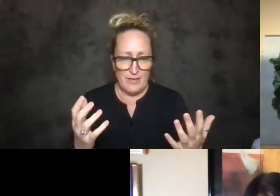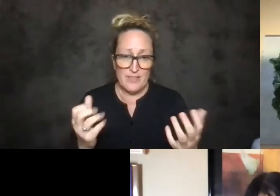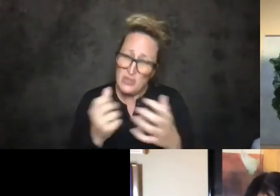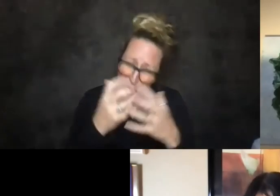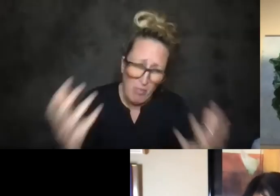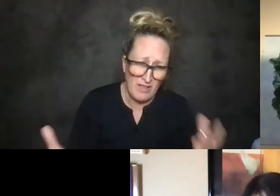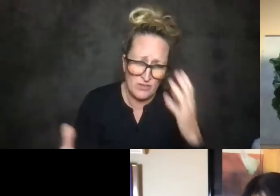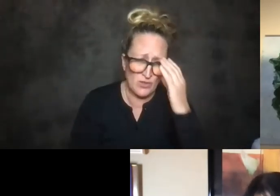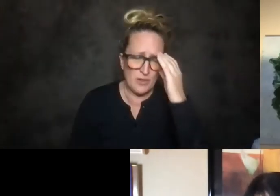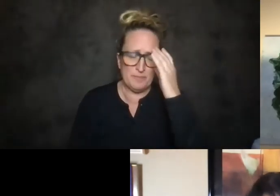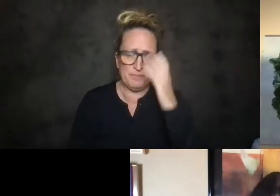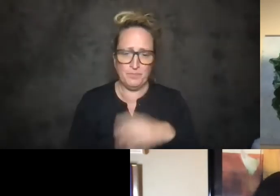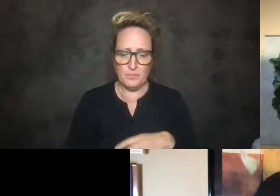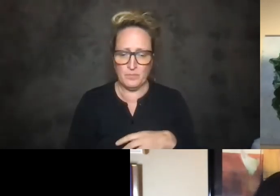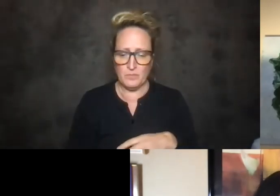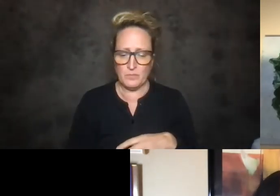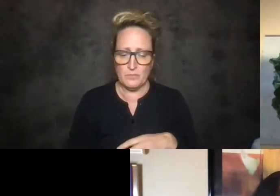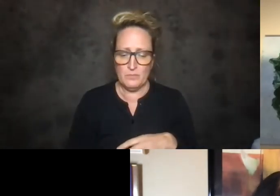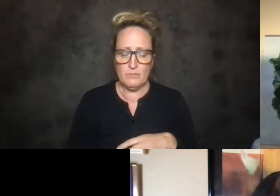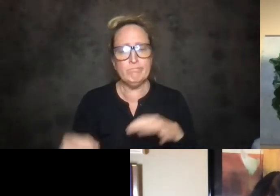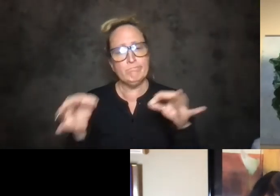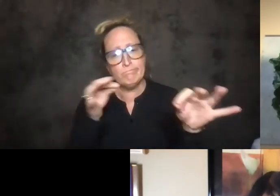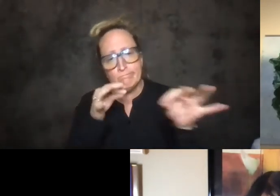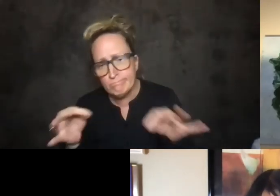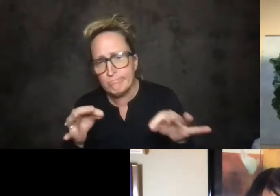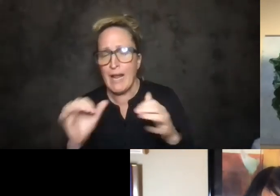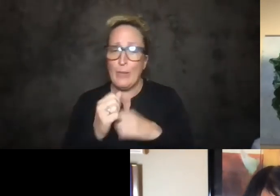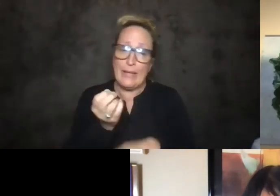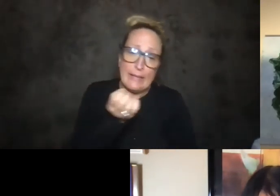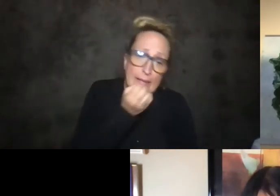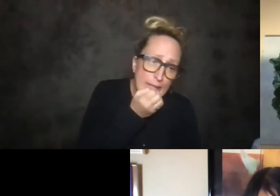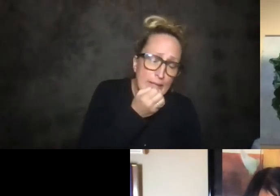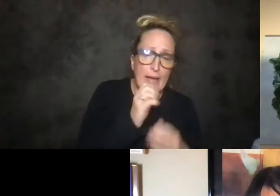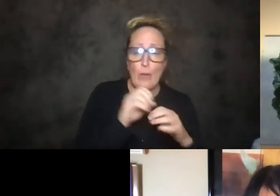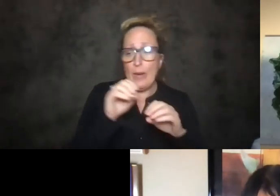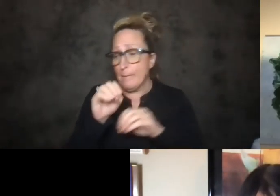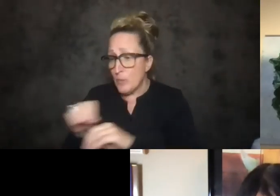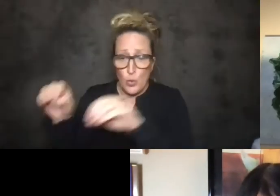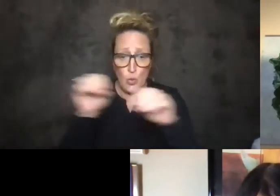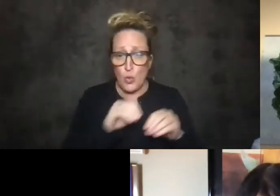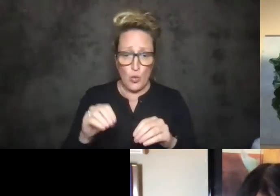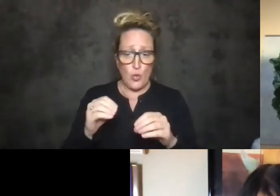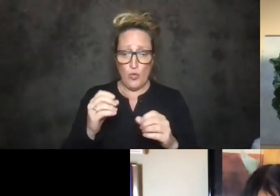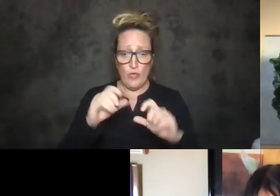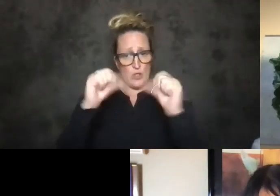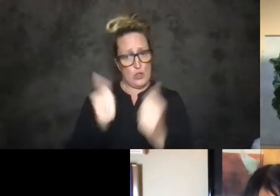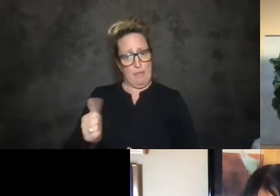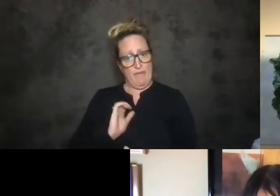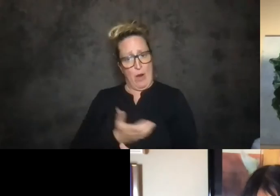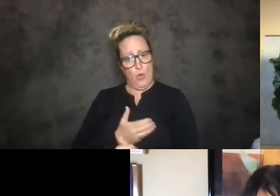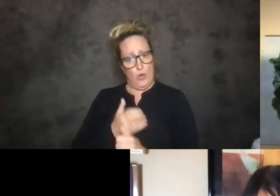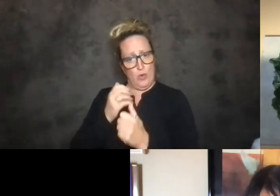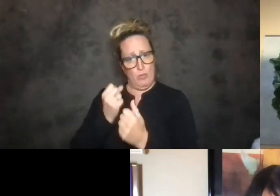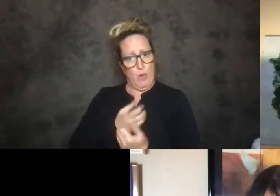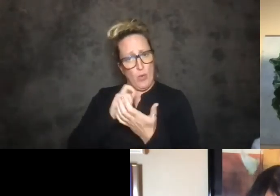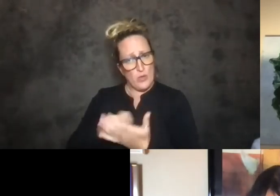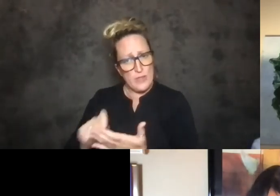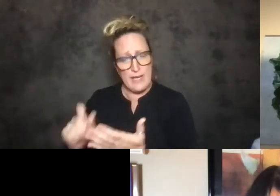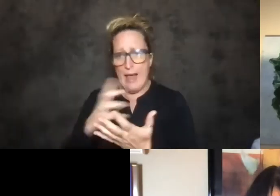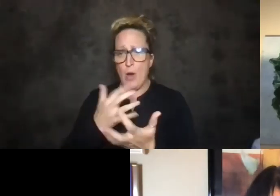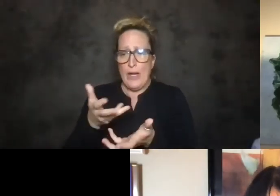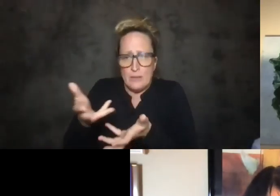know, it describes, you know, how we eat, how we move about, even the shape of our poetry, or how we